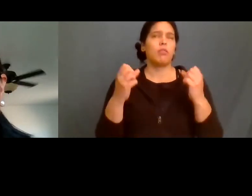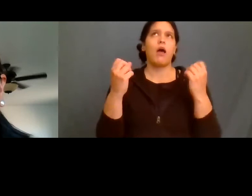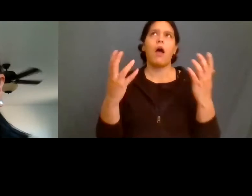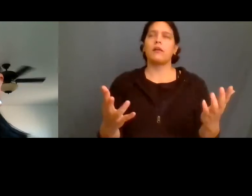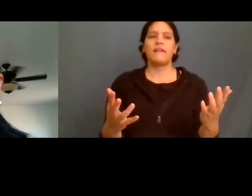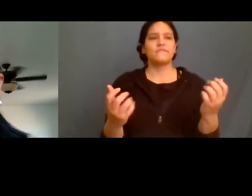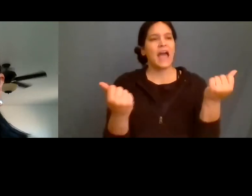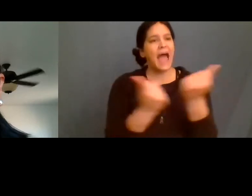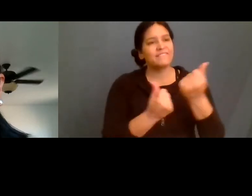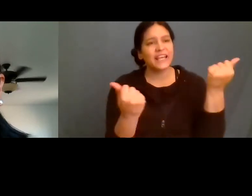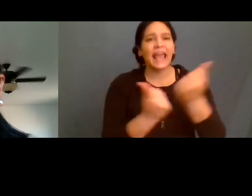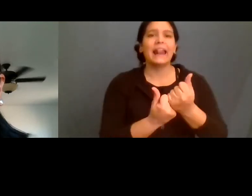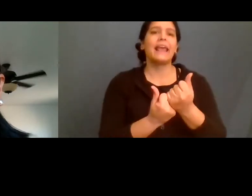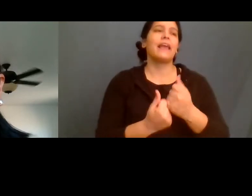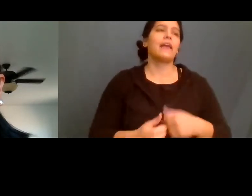advocating on